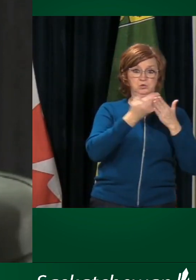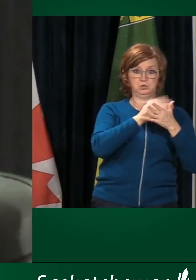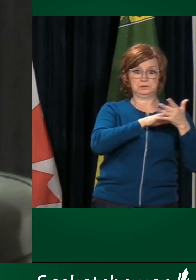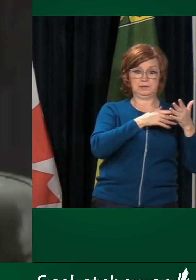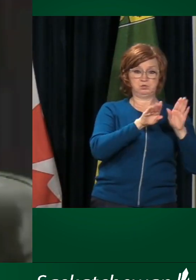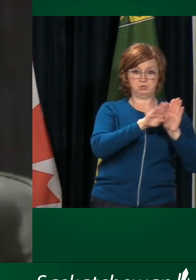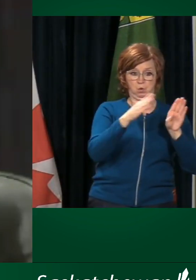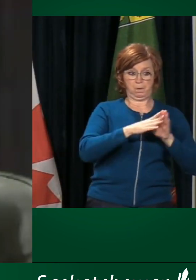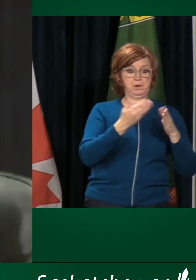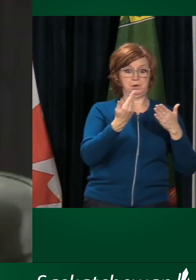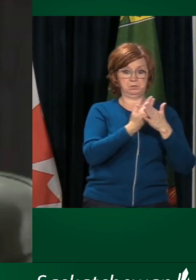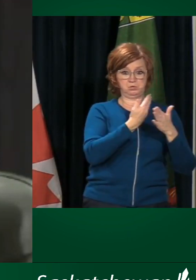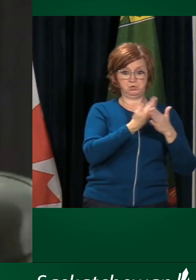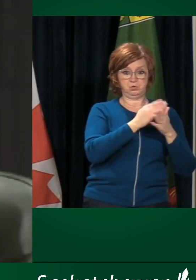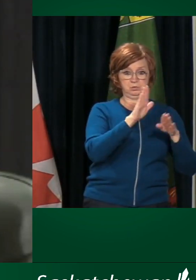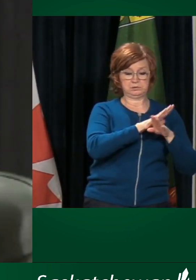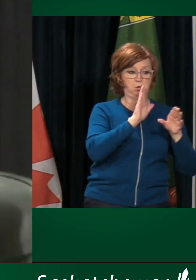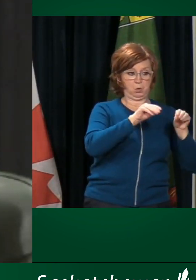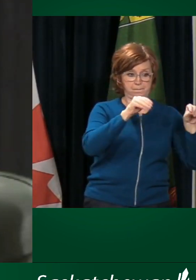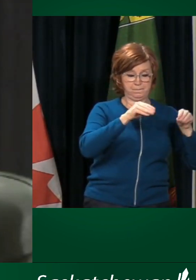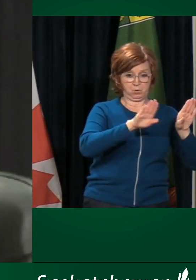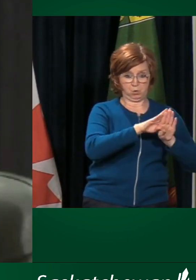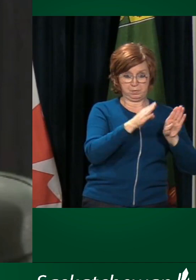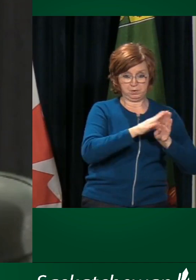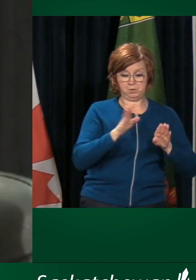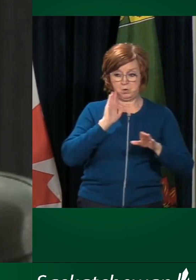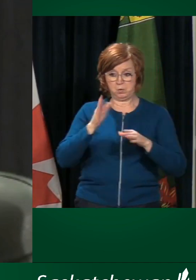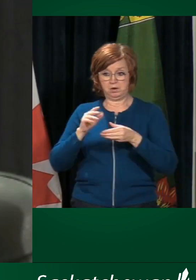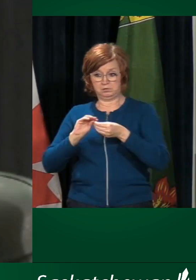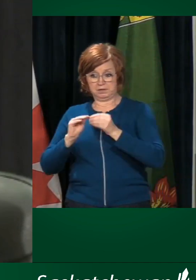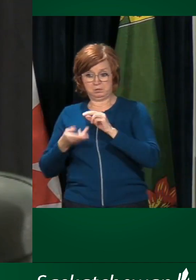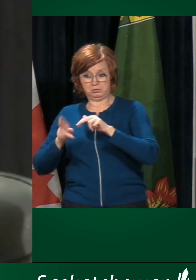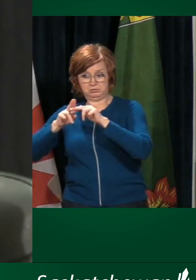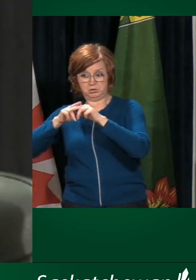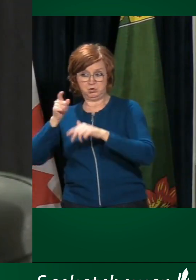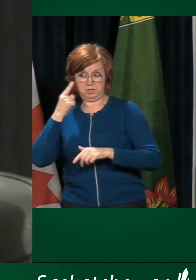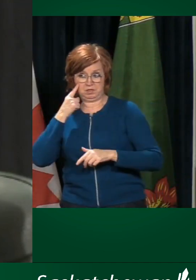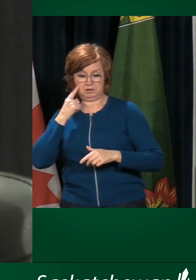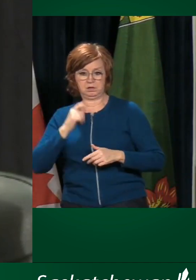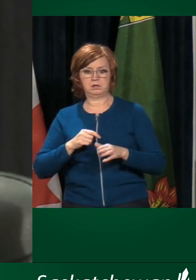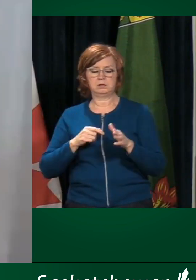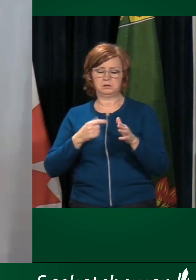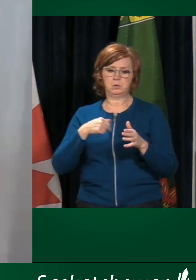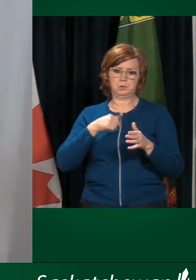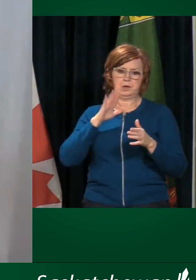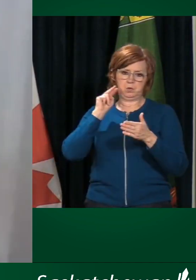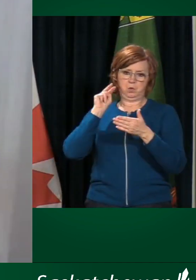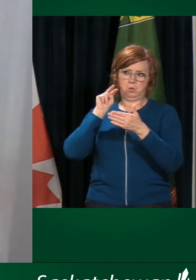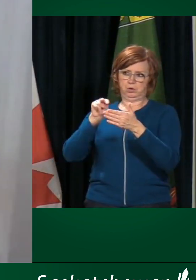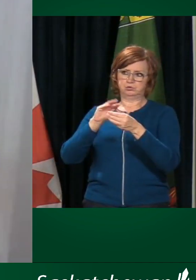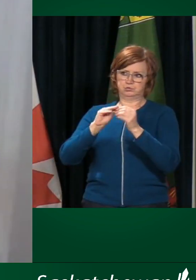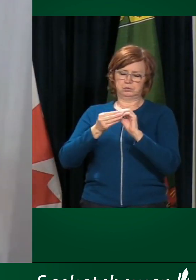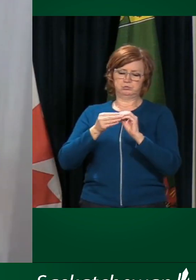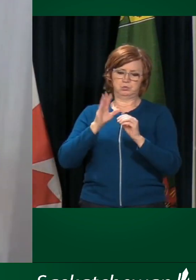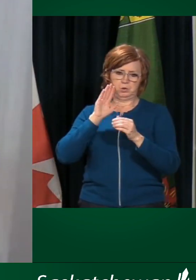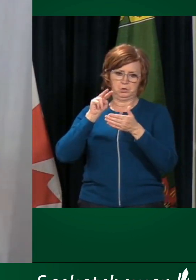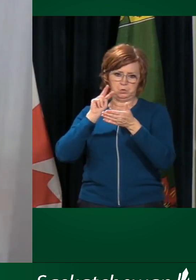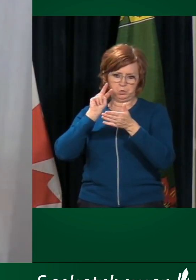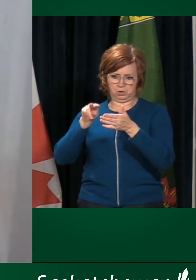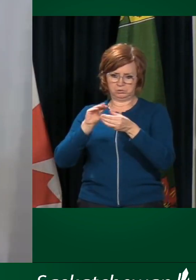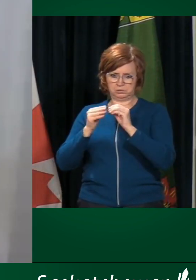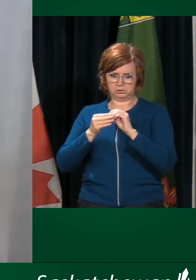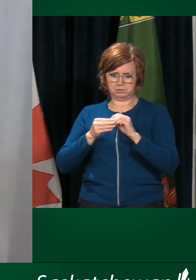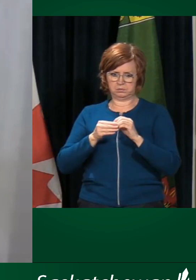Jenny, do you want to take that one too? Sure. We definitely will be watching it, and the goal of having the effective